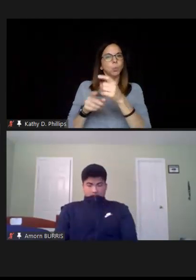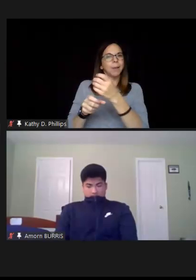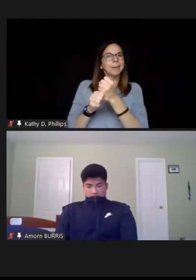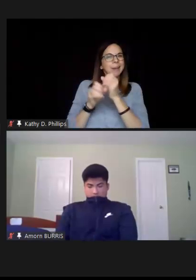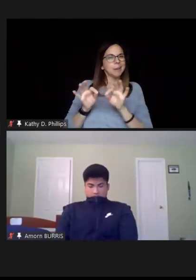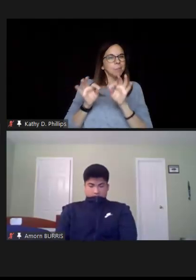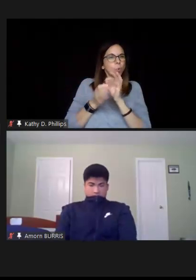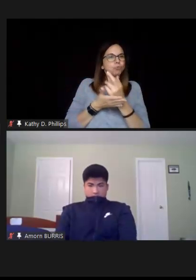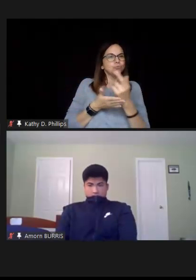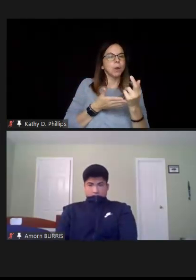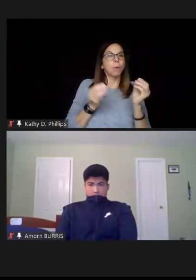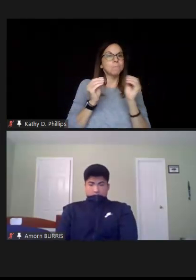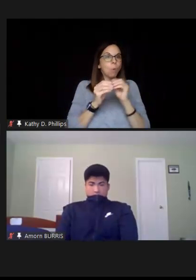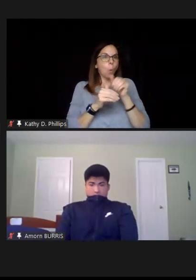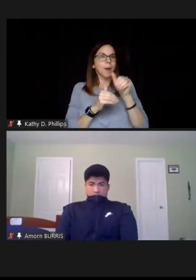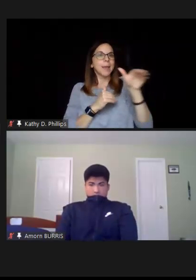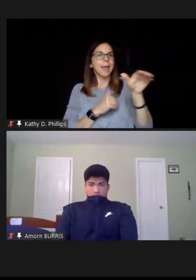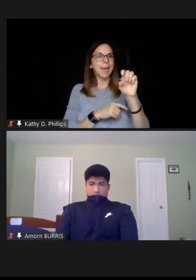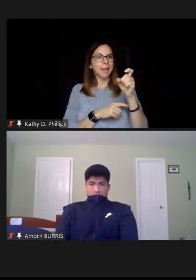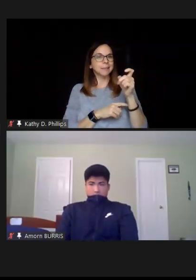that's why it's like more exports from the colonies.